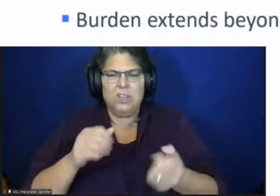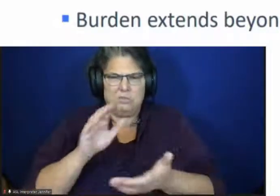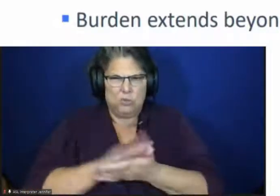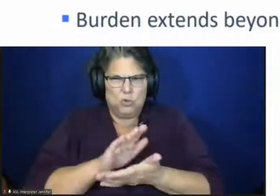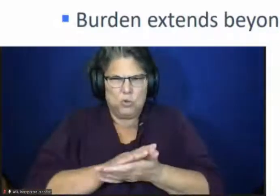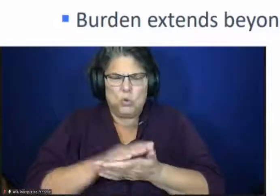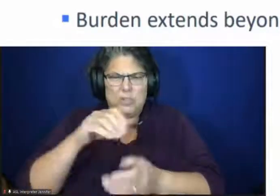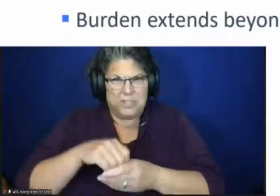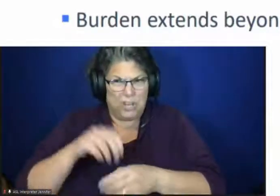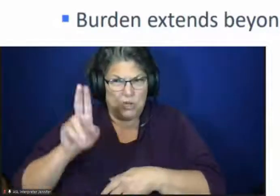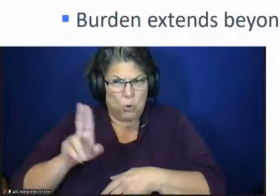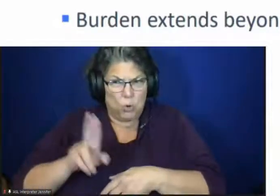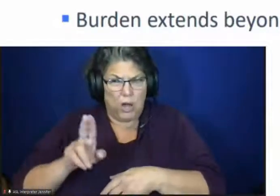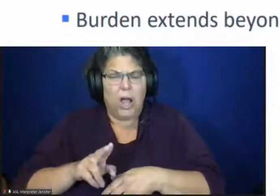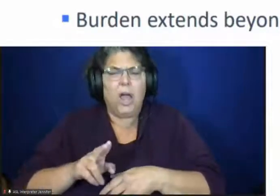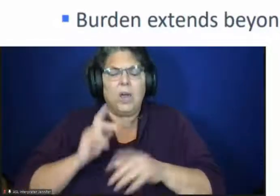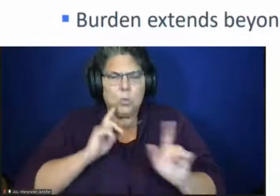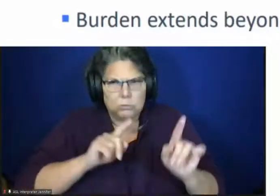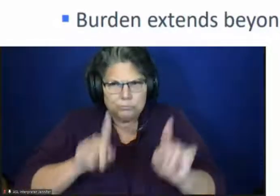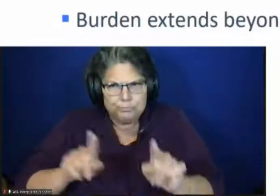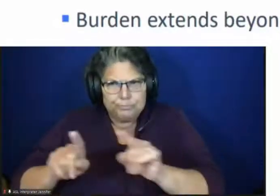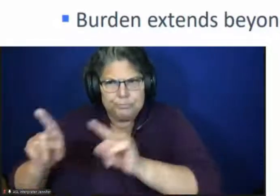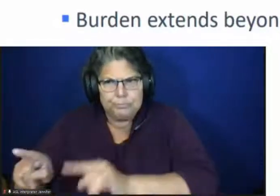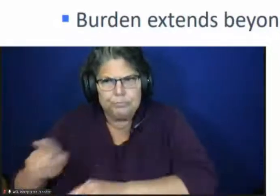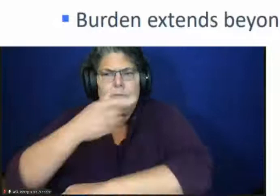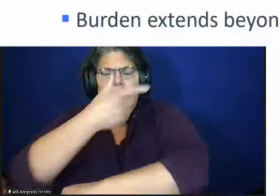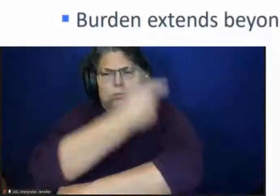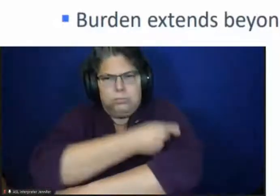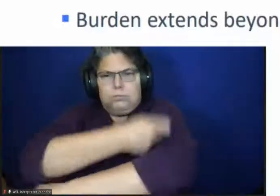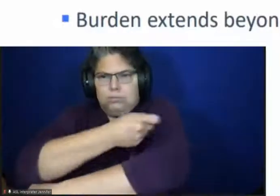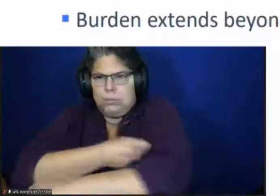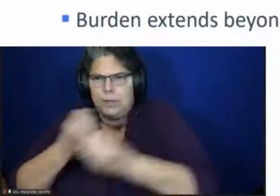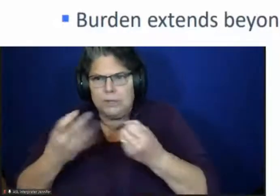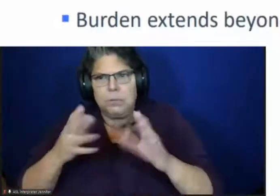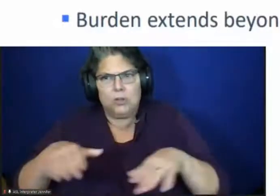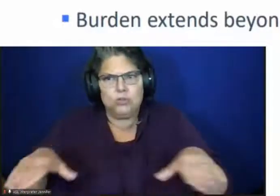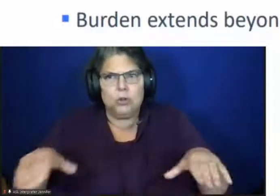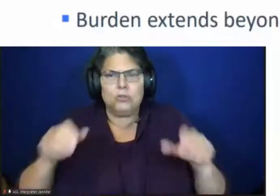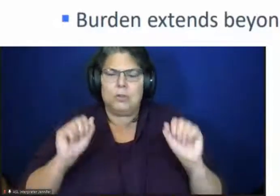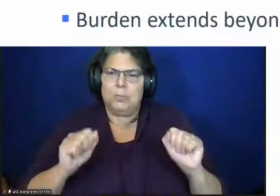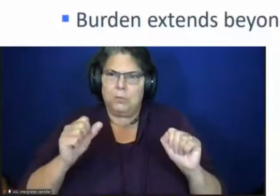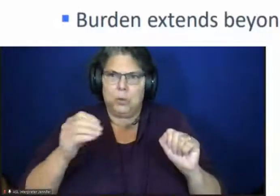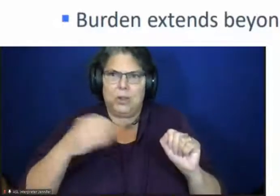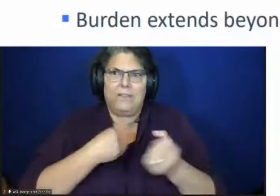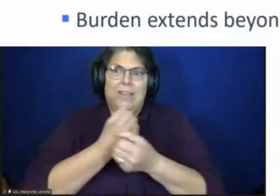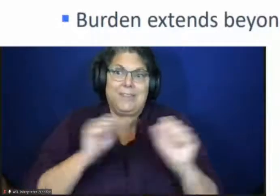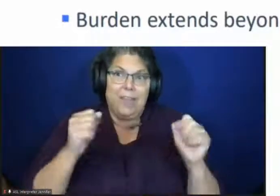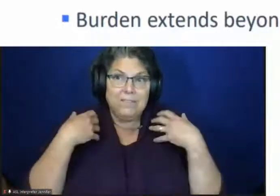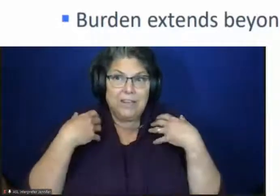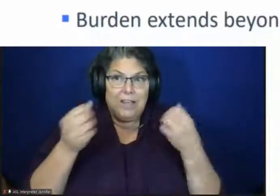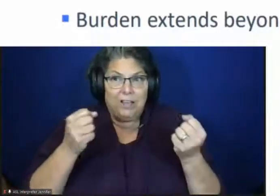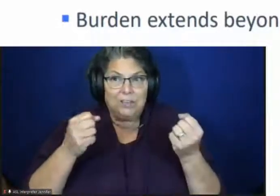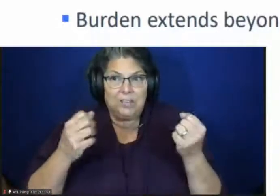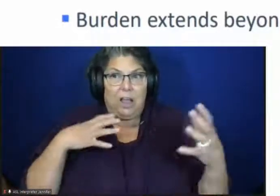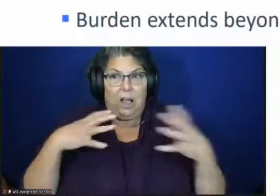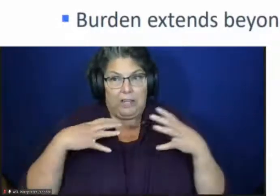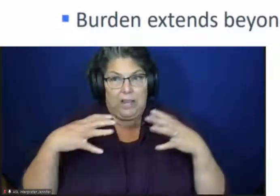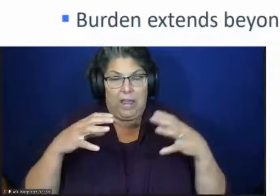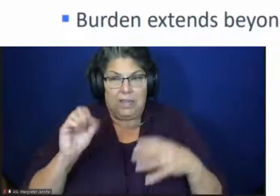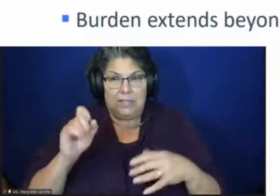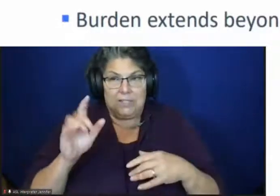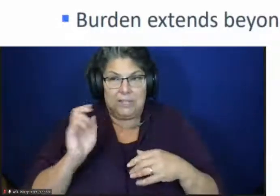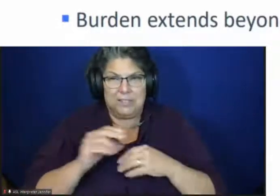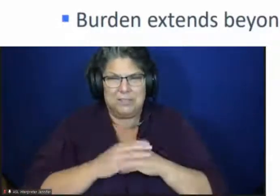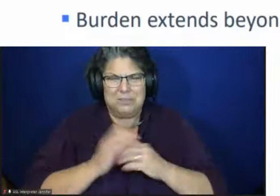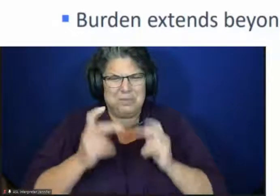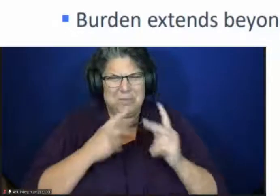children vaccinated as soon as possible for a safe and healthy holiday season. So many people don't understand why